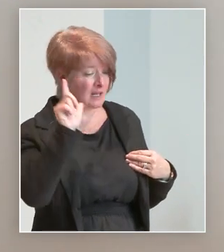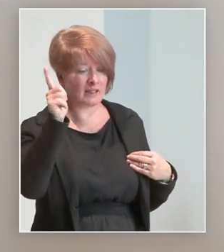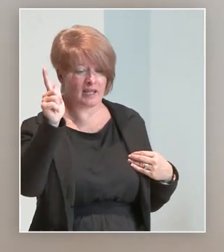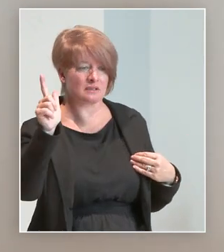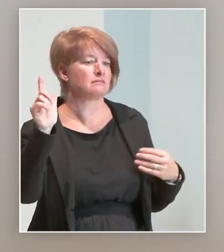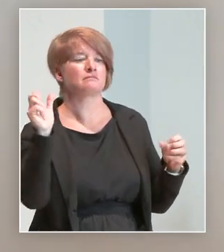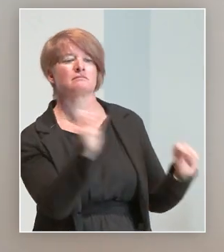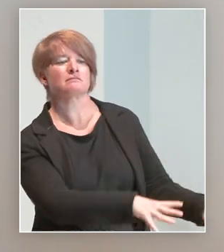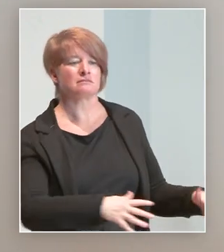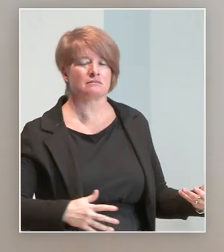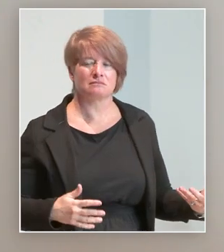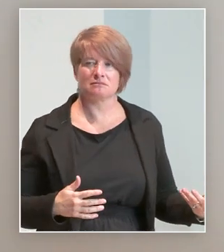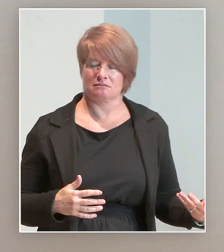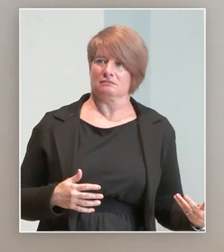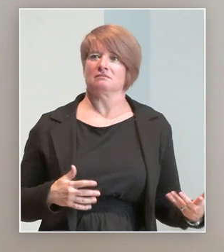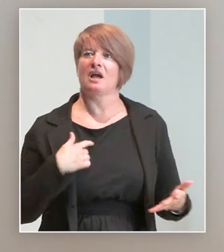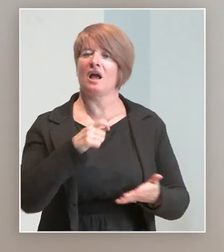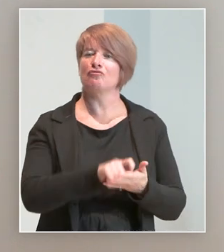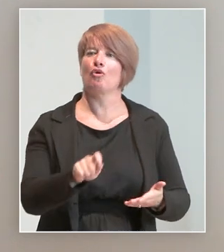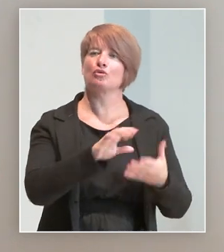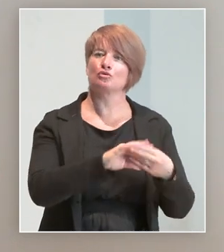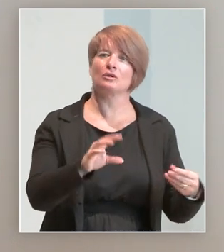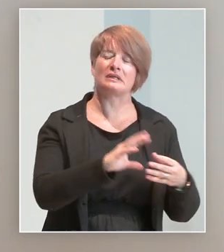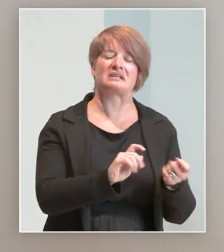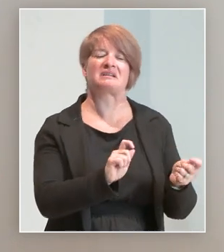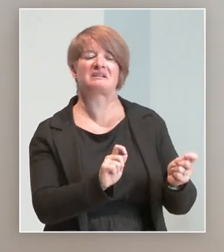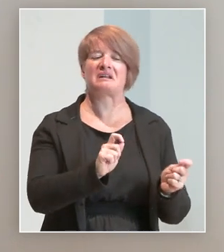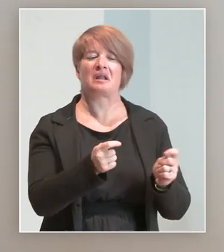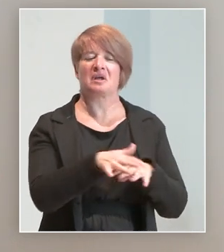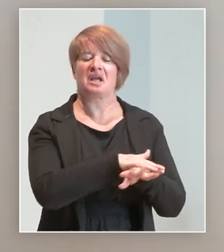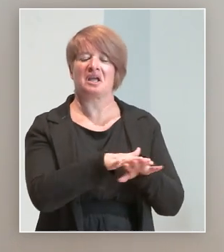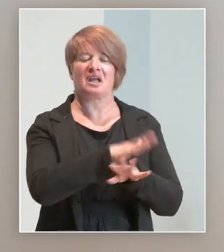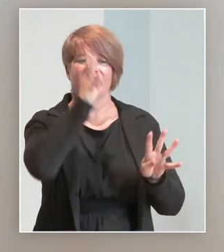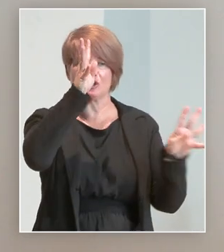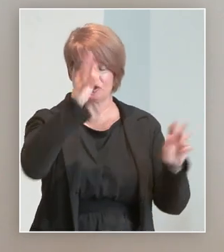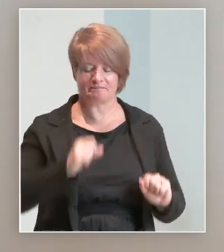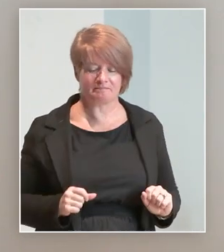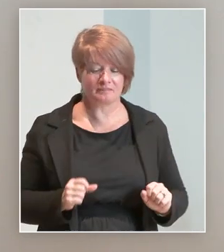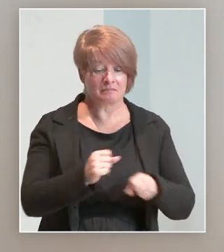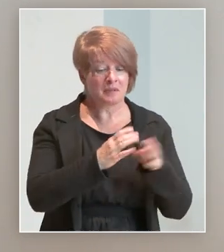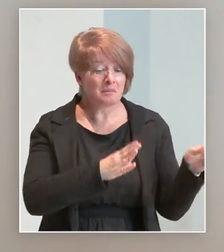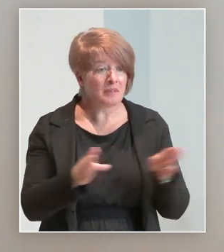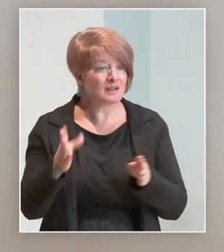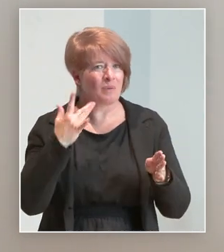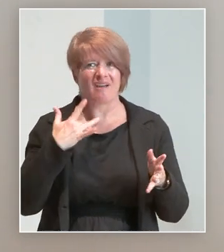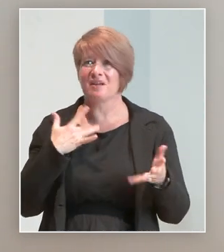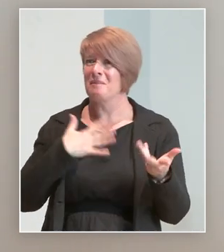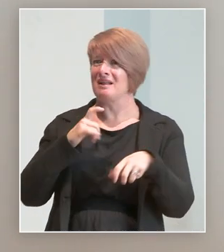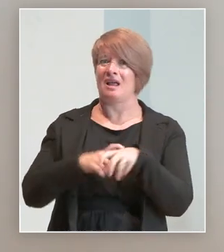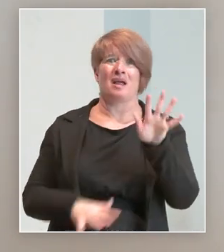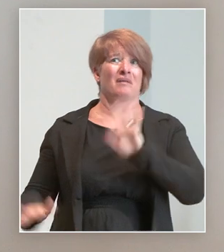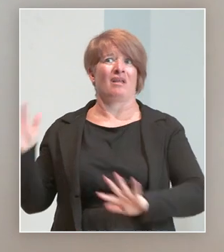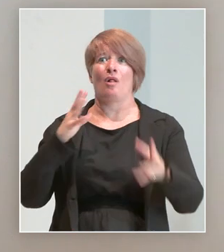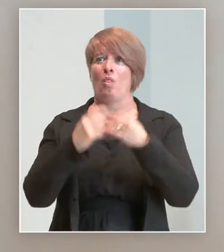I wrote a collection of stories jumping into fiction, made plans trying to recover lost time in preparation for the launch of my